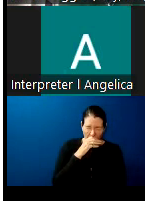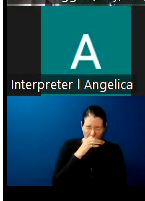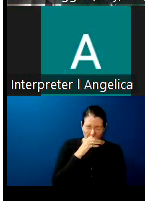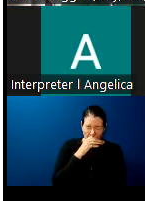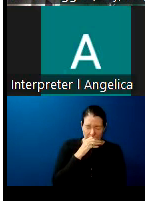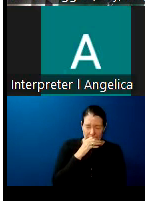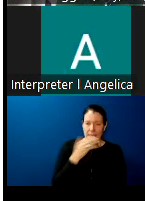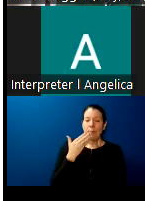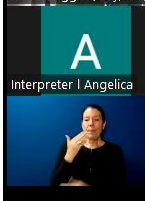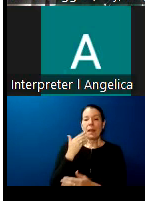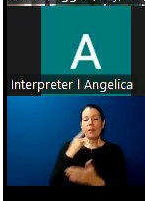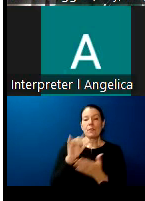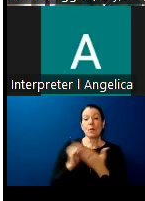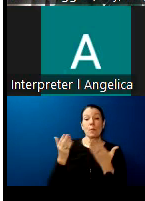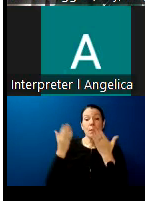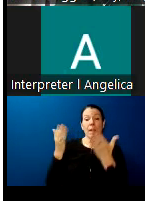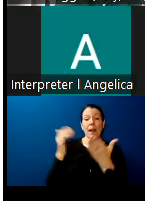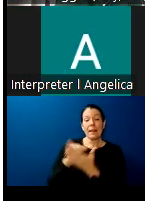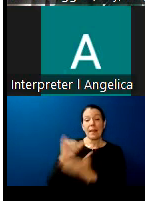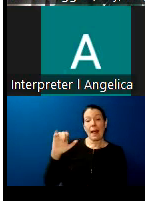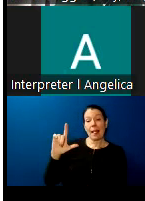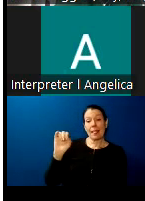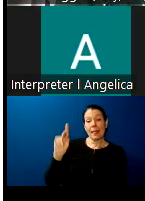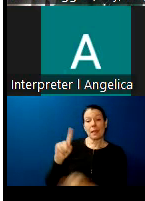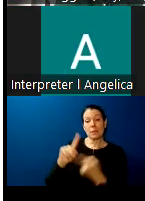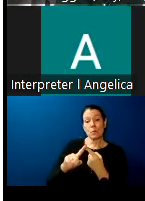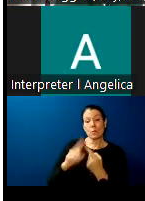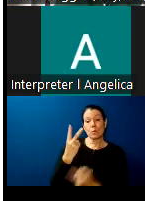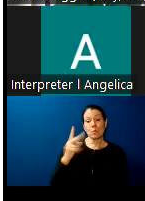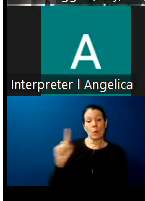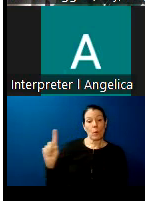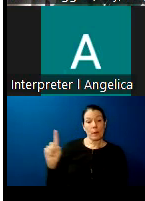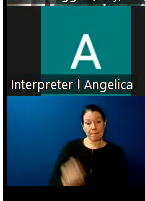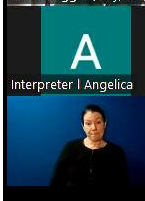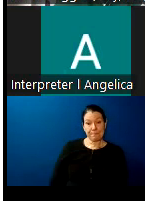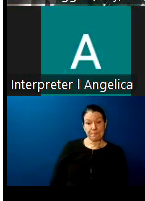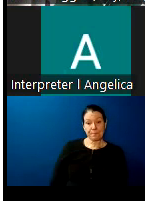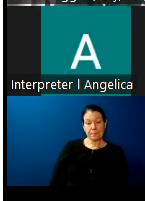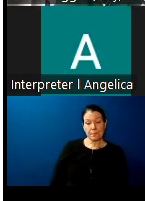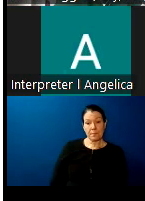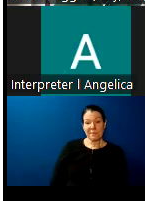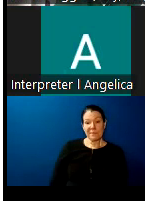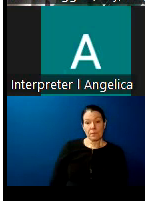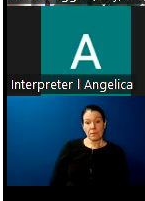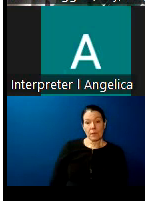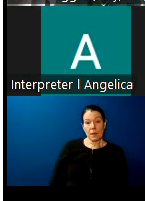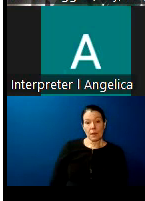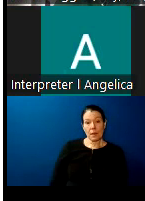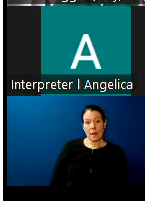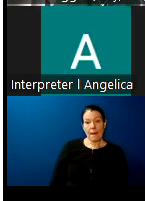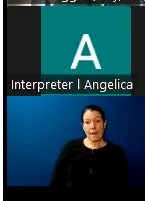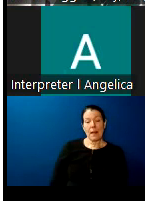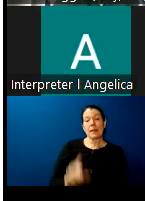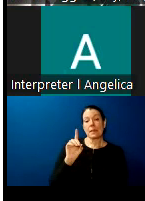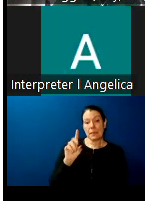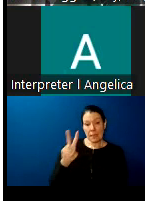Thank you, Alyssa, for providing that link to 211. And then I see domestic